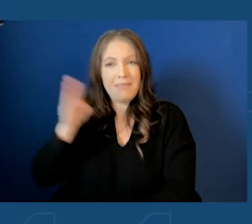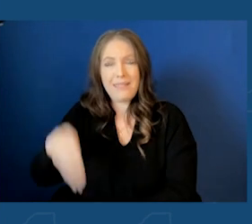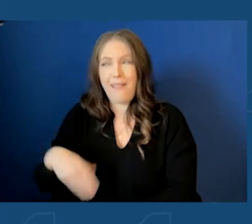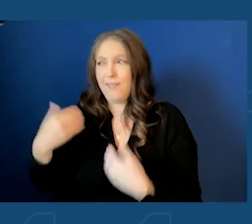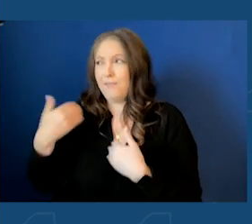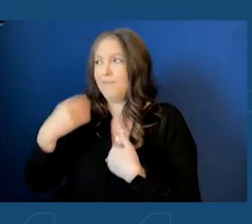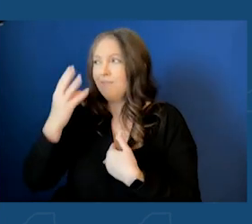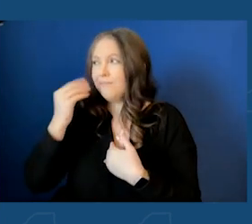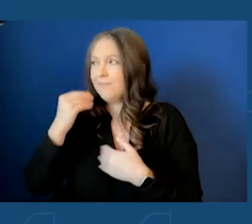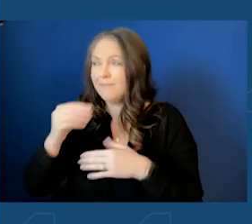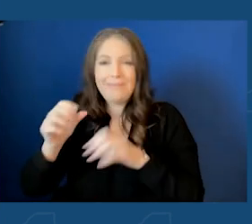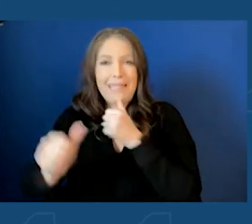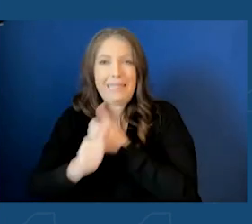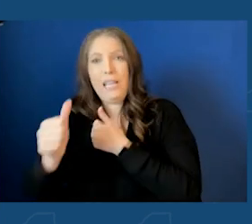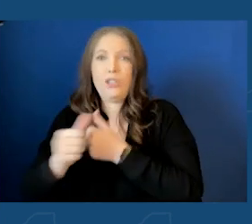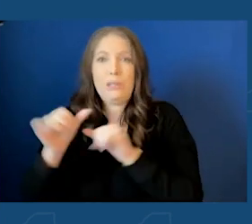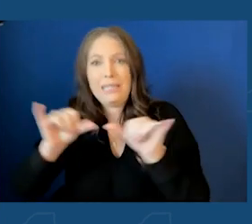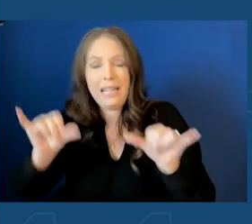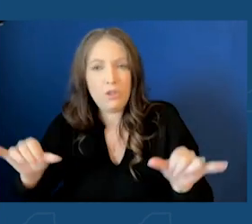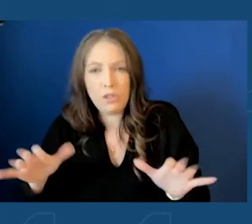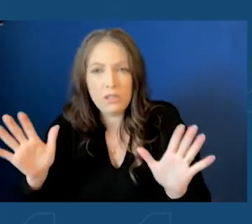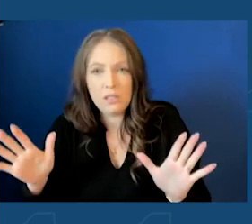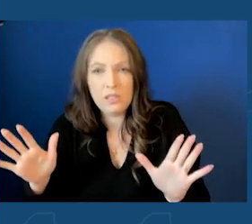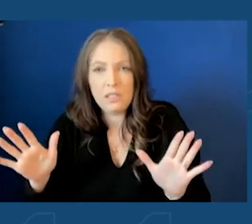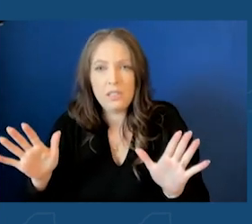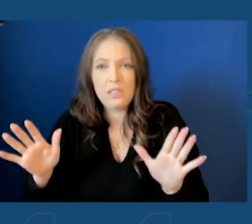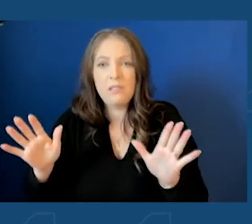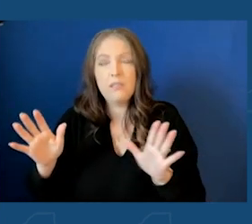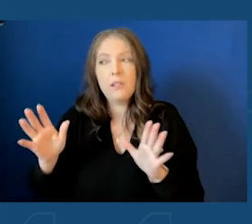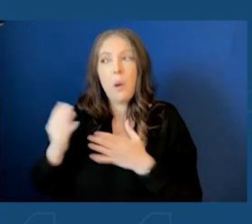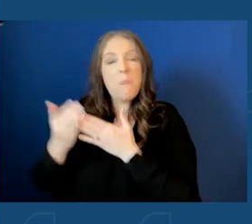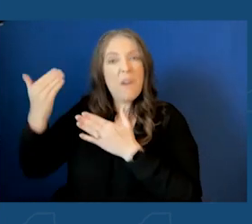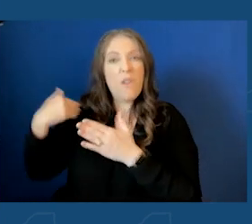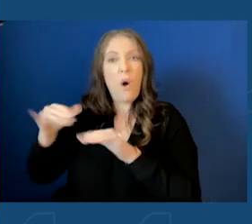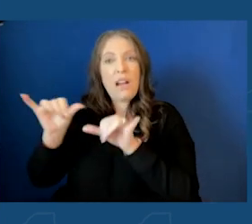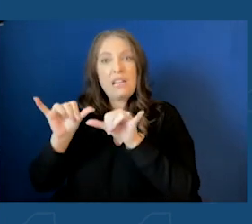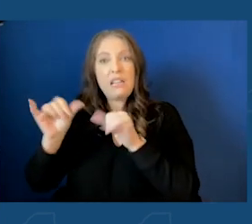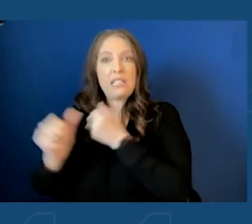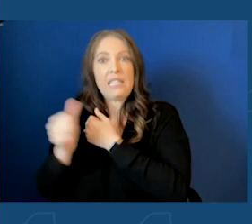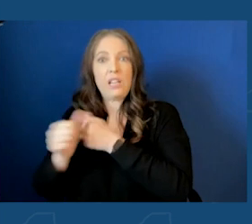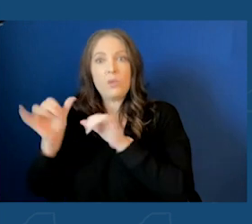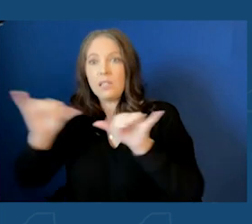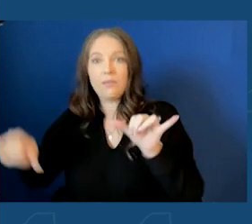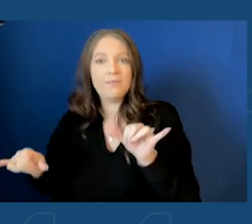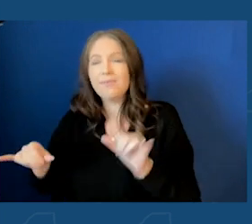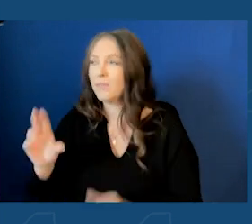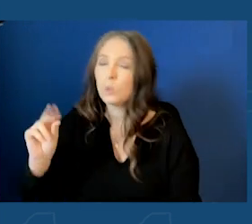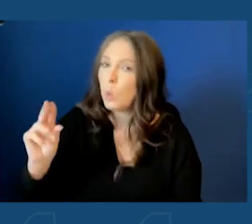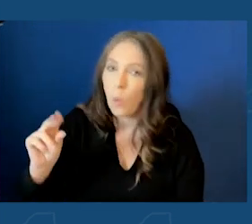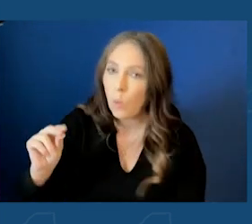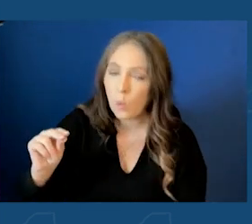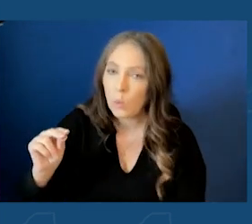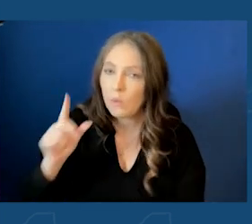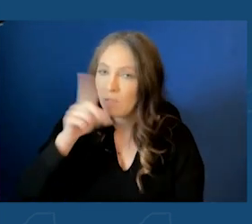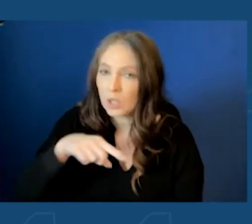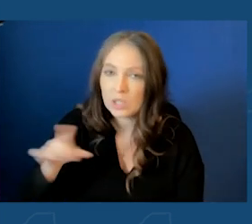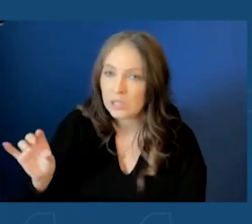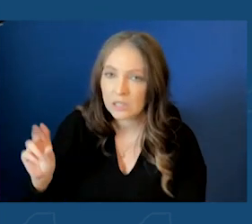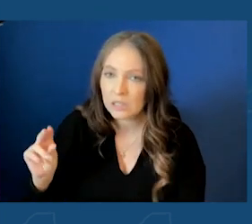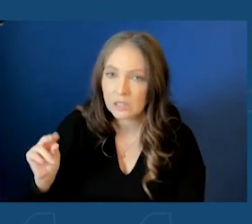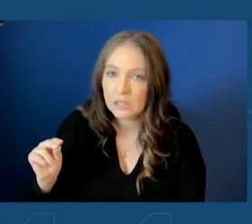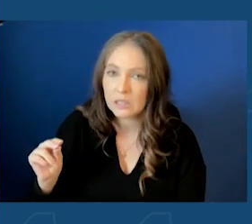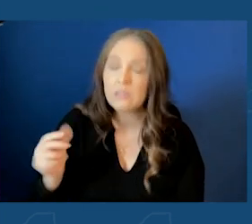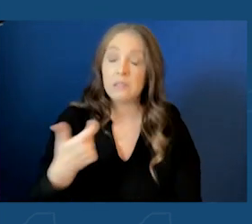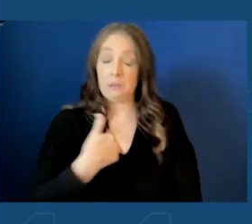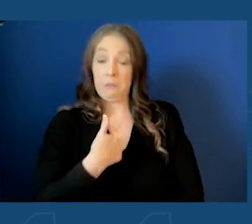a mischaracterization that there was once a dangerousness standard and then it was taken out. That didn't happen. And what I did in